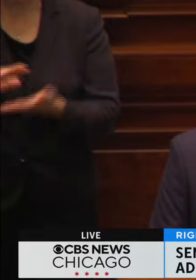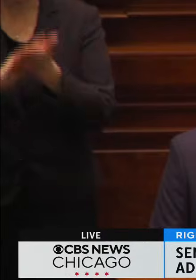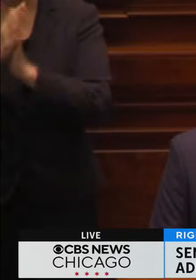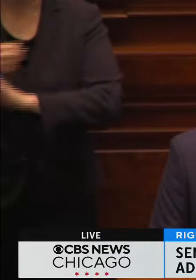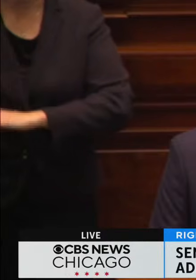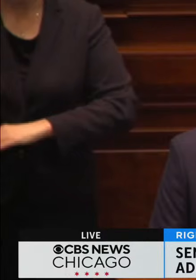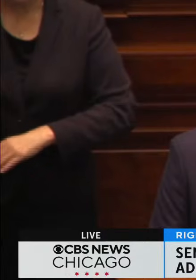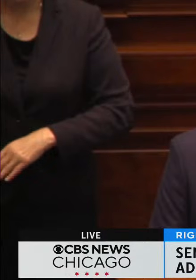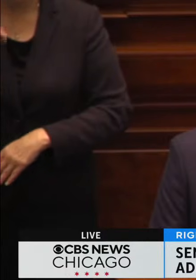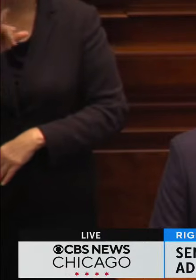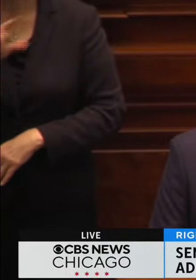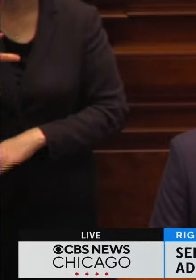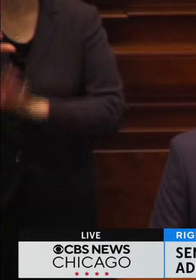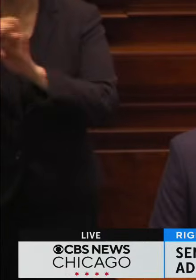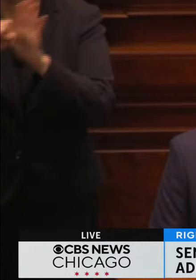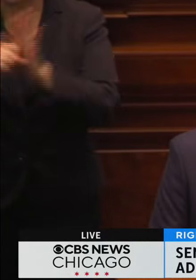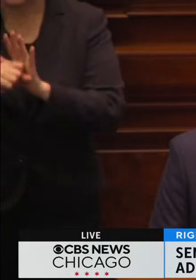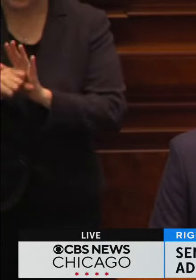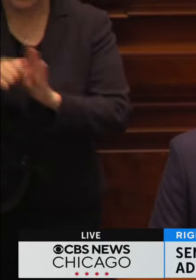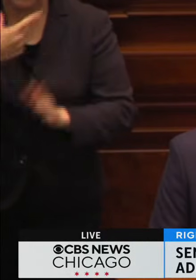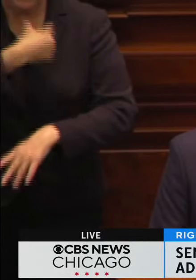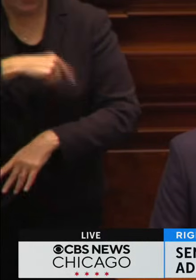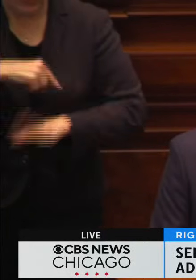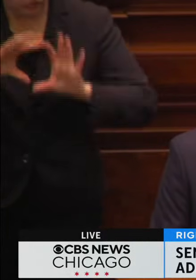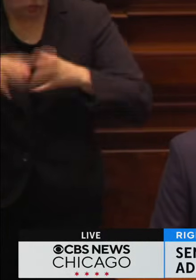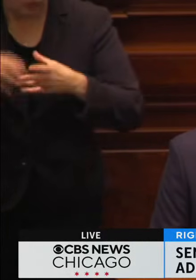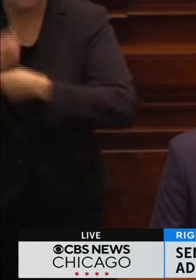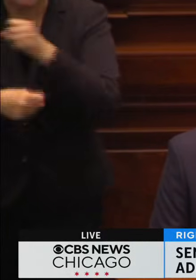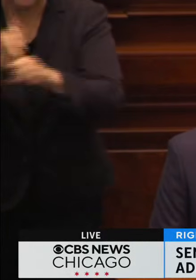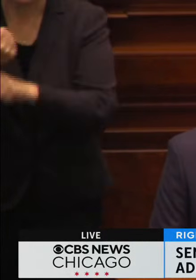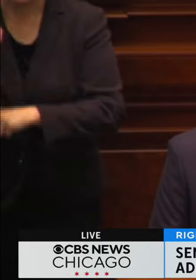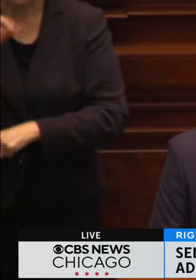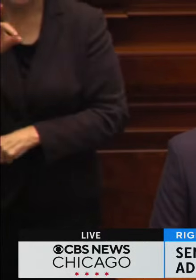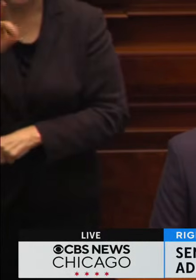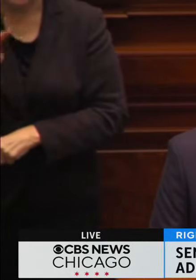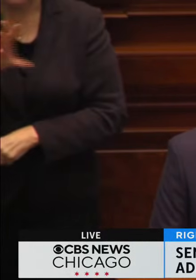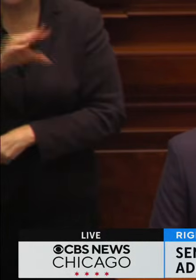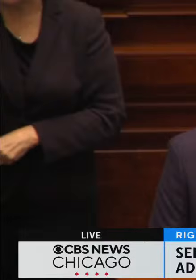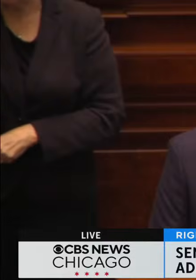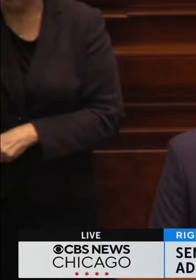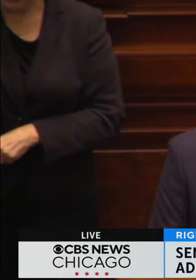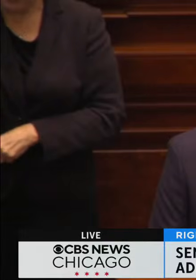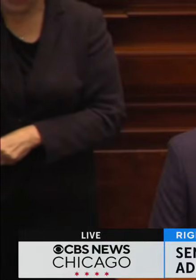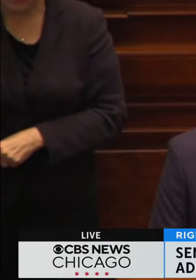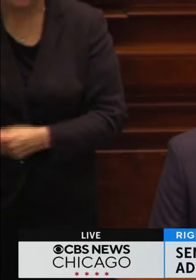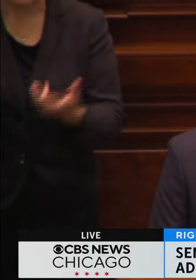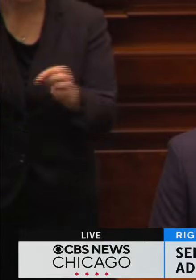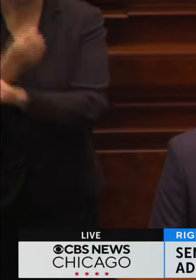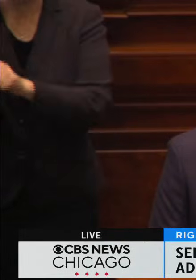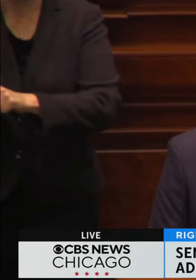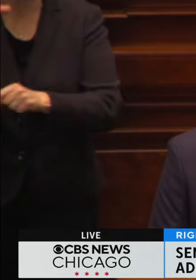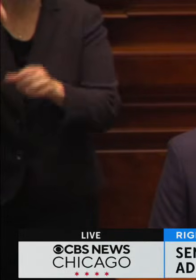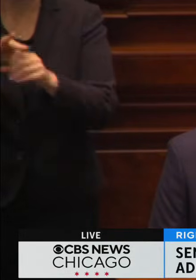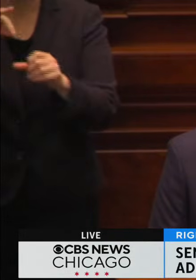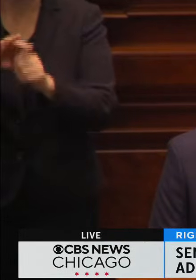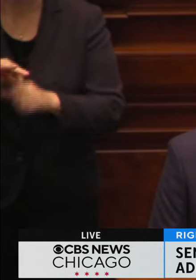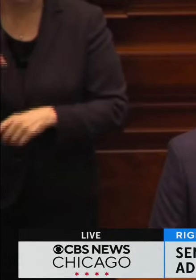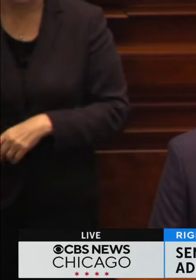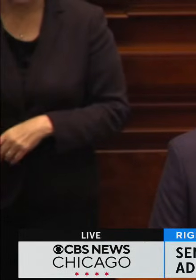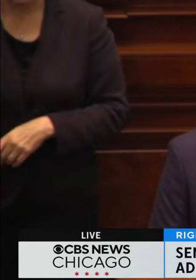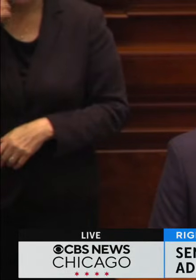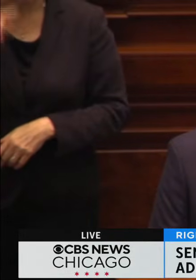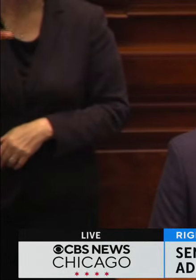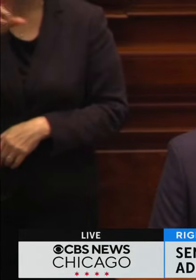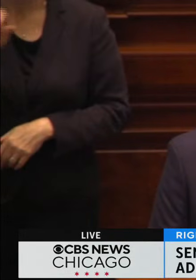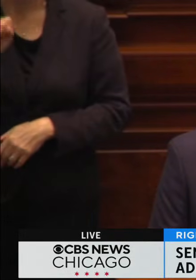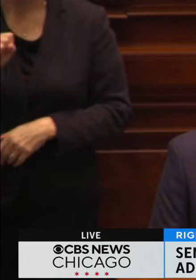chairman of the Illinois State Delegation in 1996. And whereas Senator Durbin won his election as a Democrat to the United